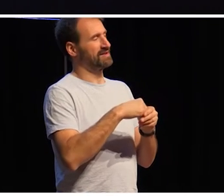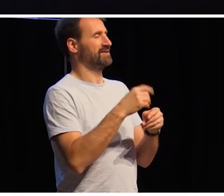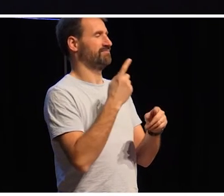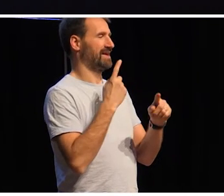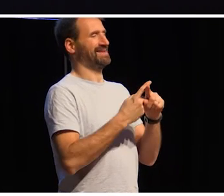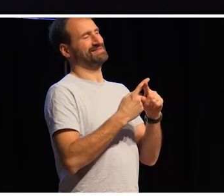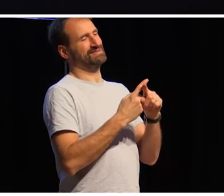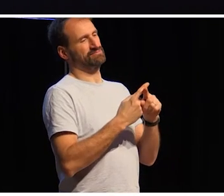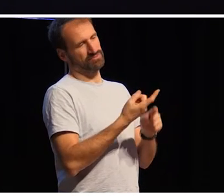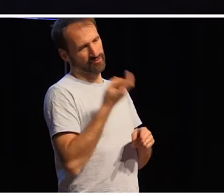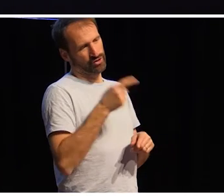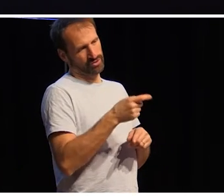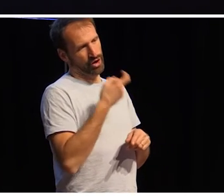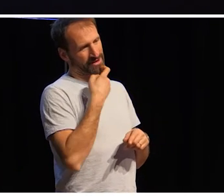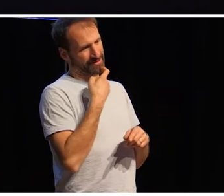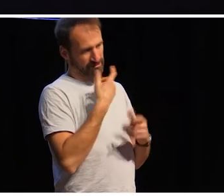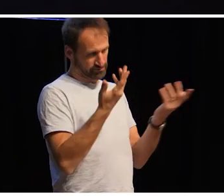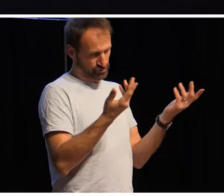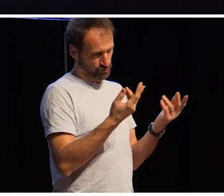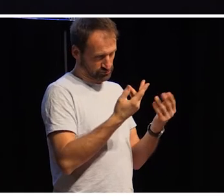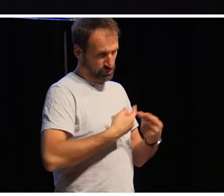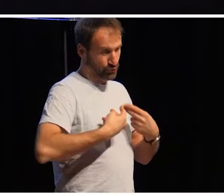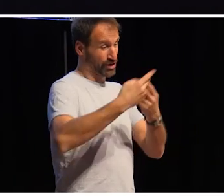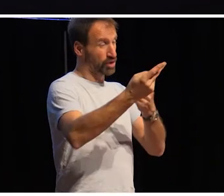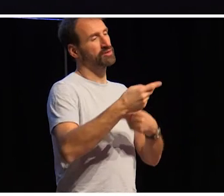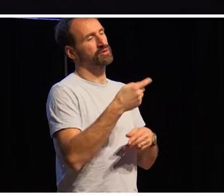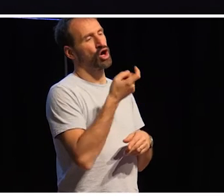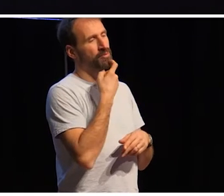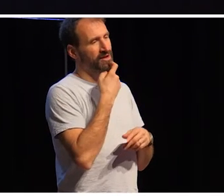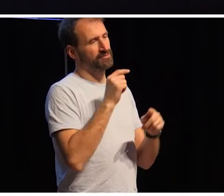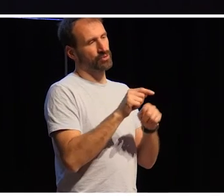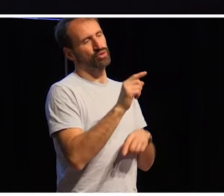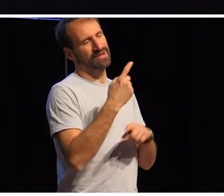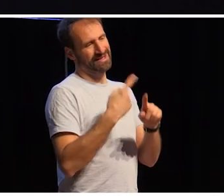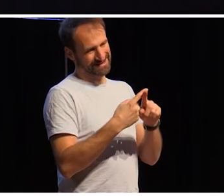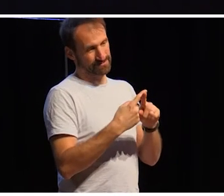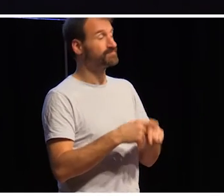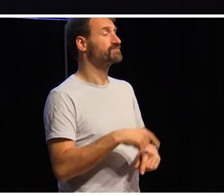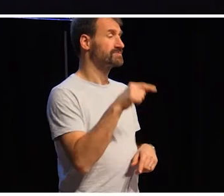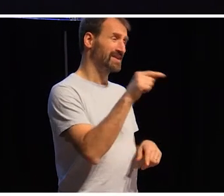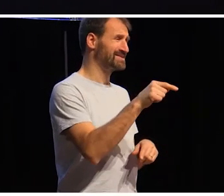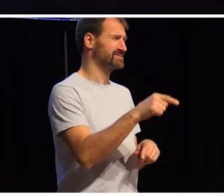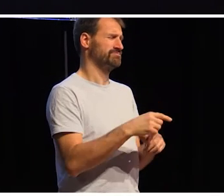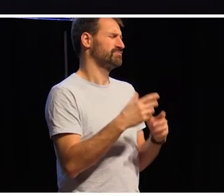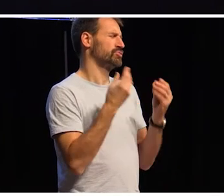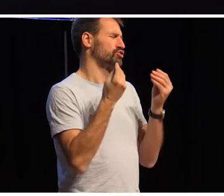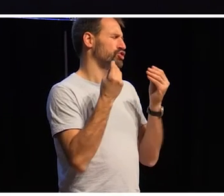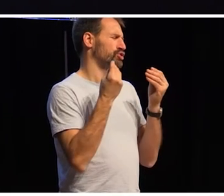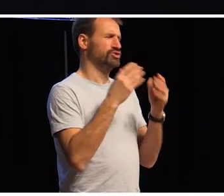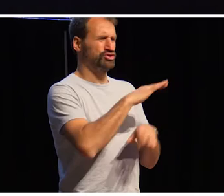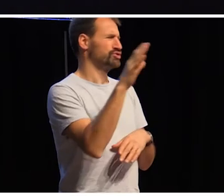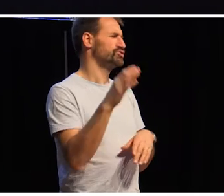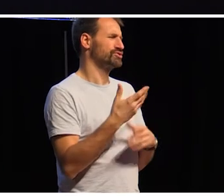just do a return object.x. And this property access is it's super common in JavaScript. You do it all the